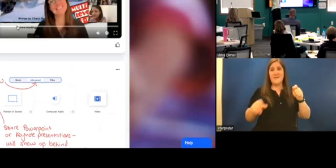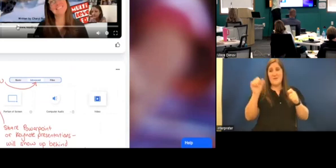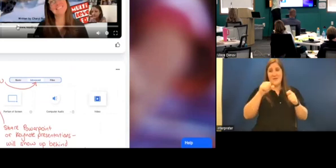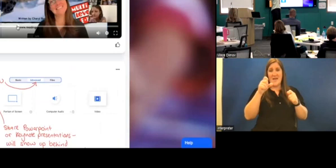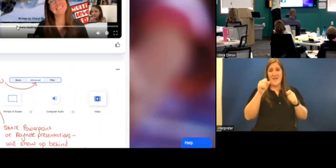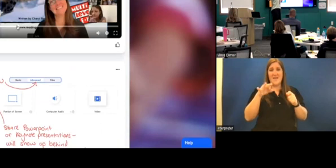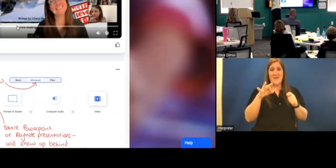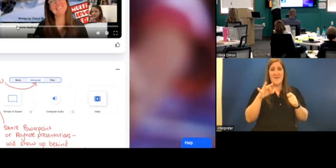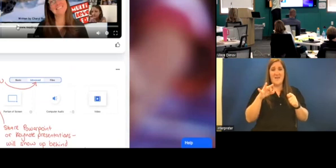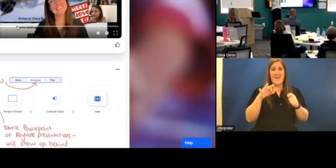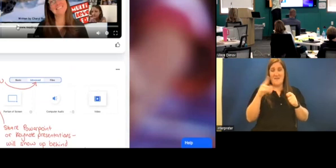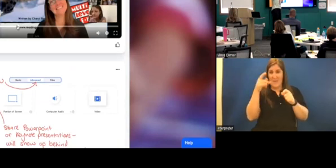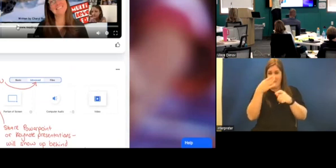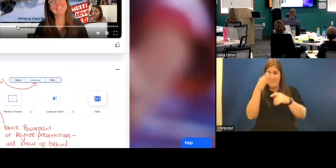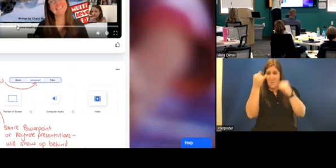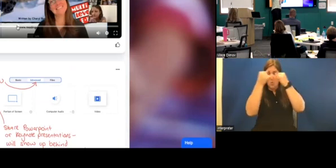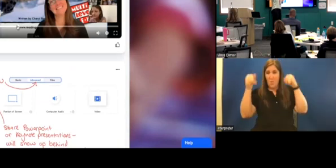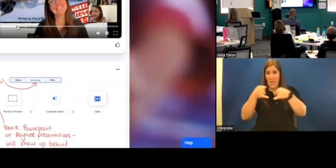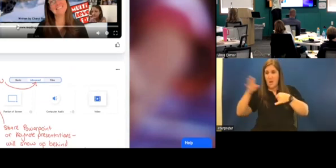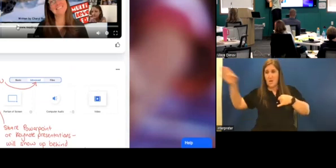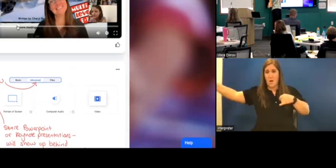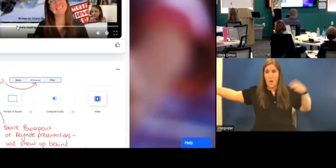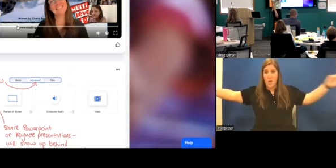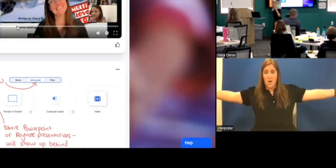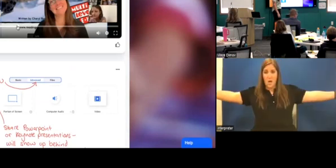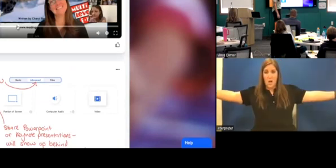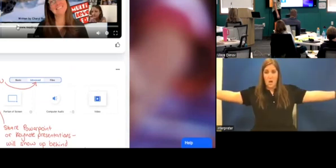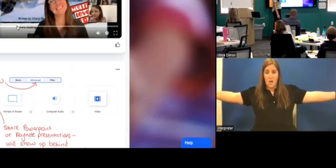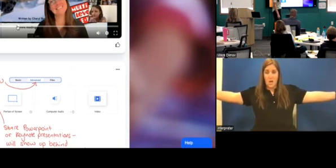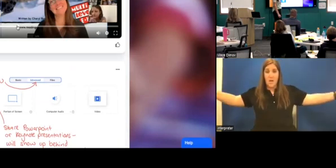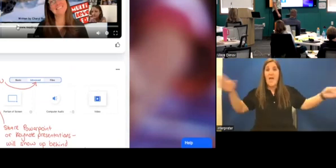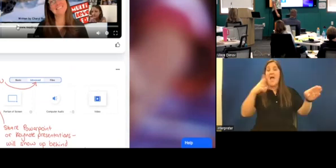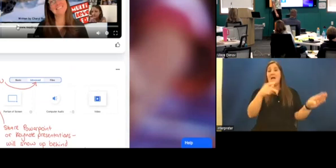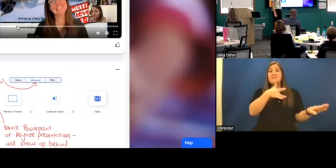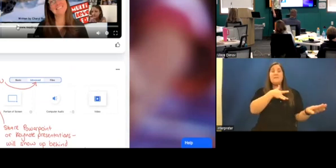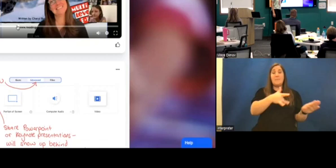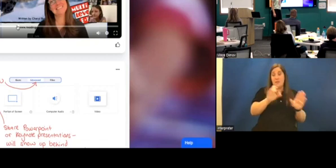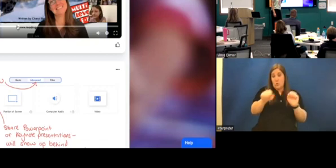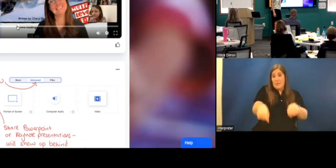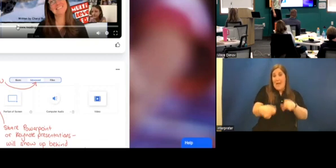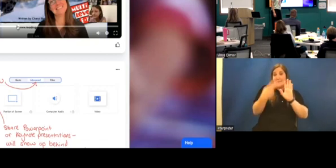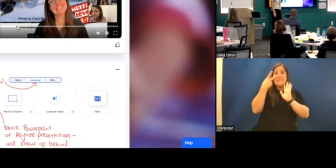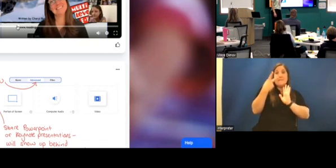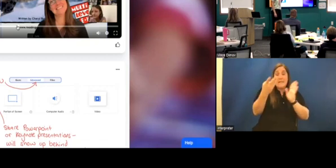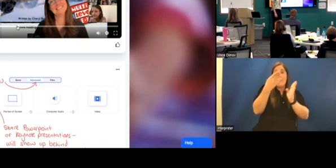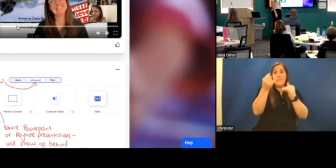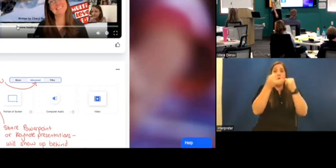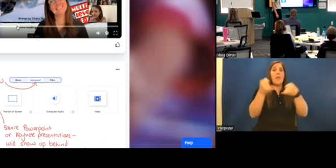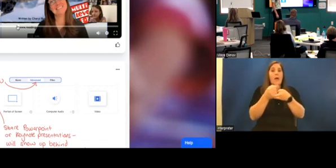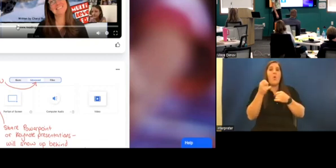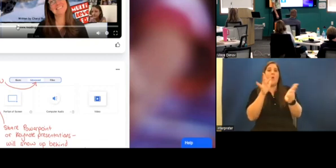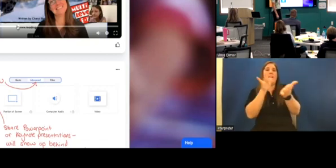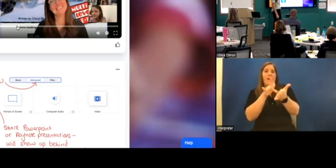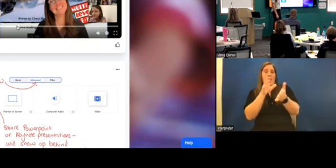beyond that blue line, it's going to be out of the So screen. it shows the blue line? Yeah, and then I can click off it so it doesn't continually stay there, but I